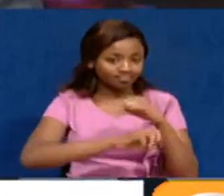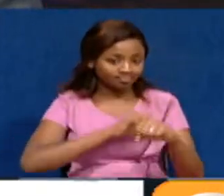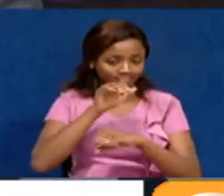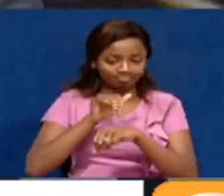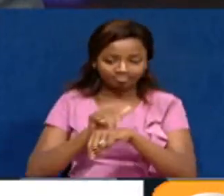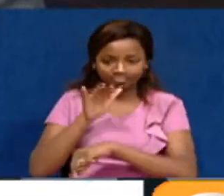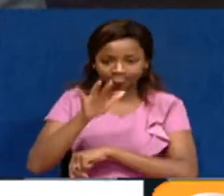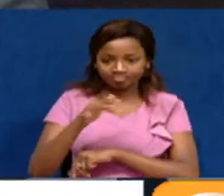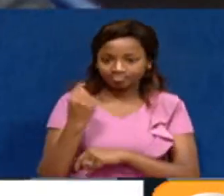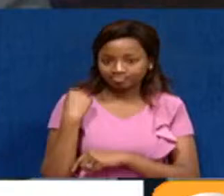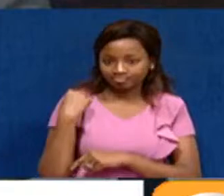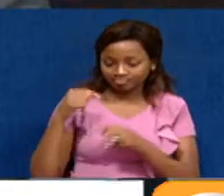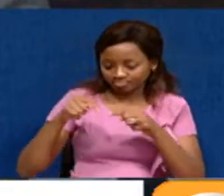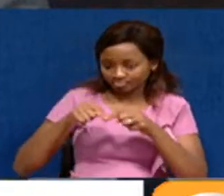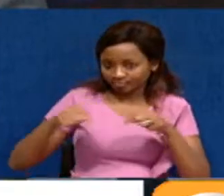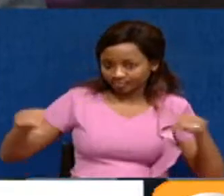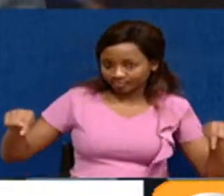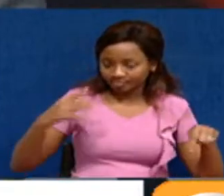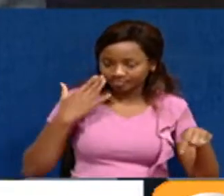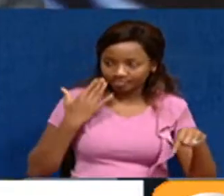there,